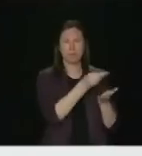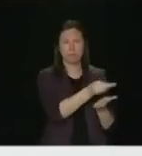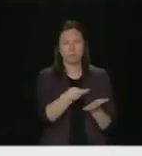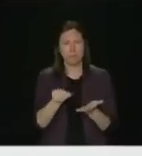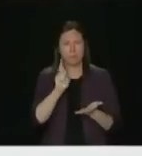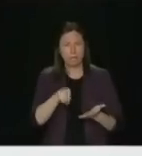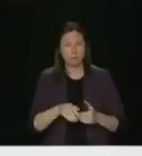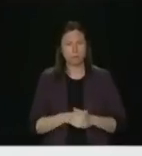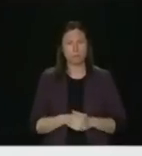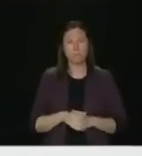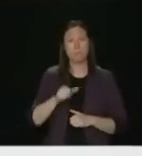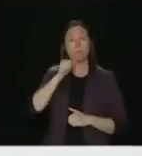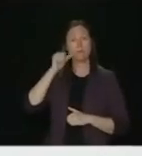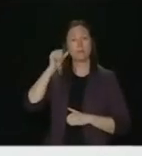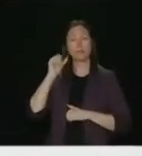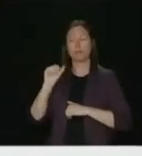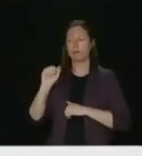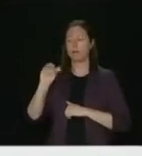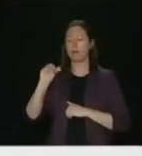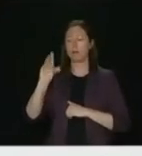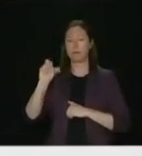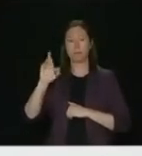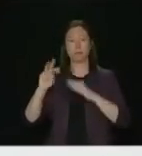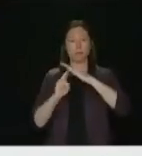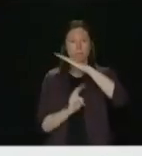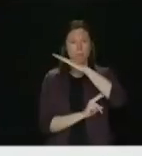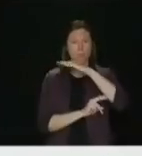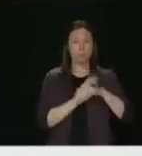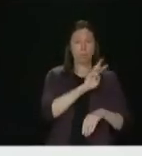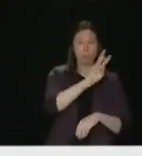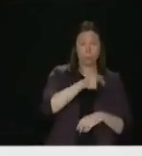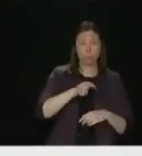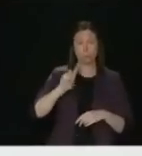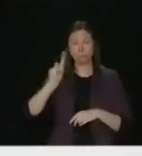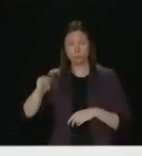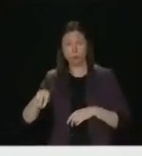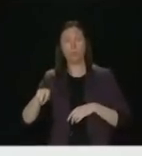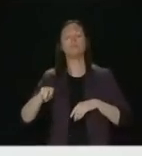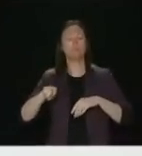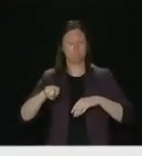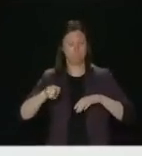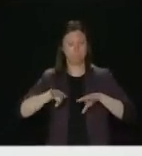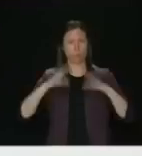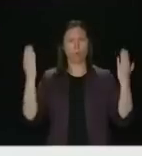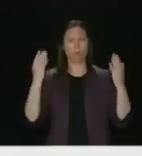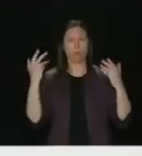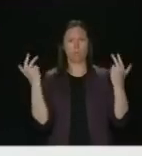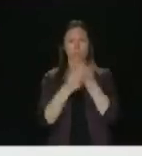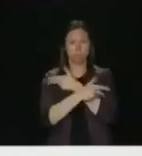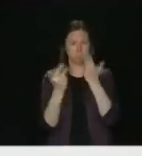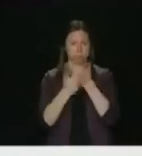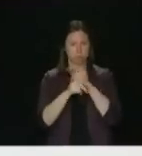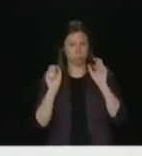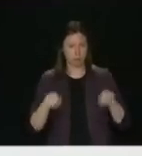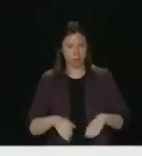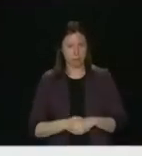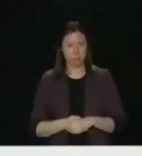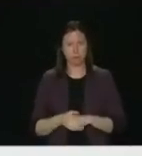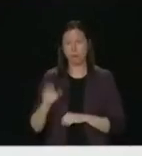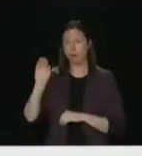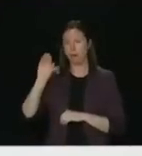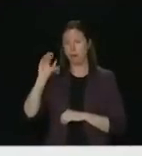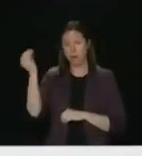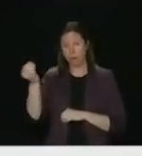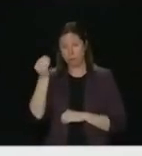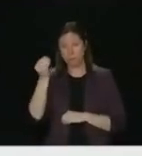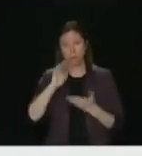Yesterday, the Ambassador Bridge was reopened between Windsor and Detroit. Our team and I have been working with Ontario and the City